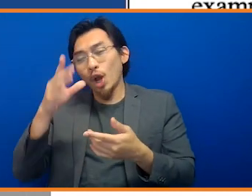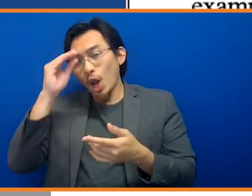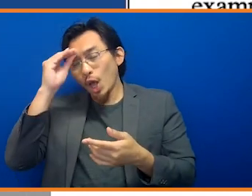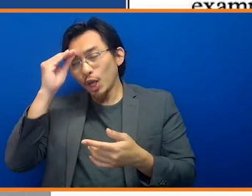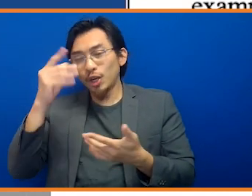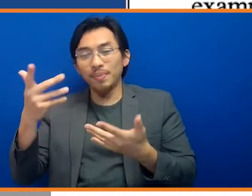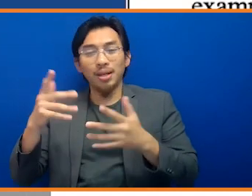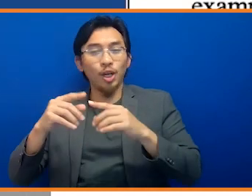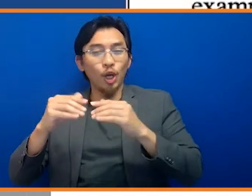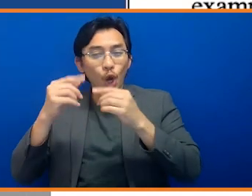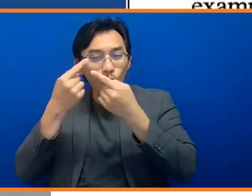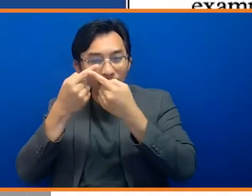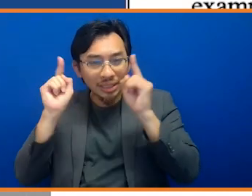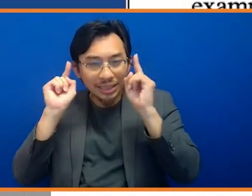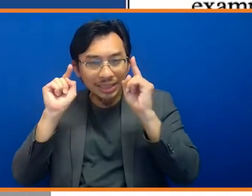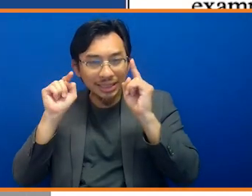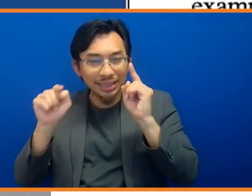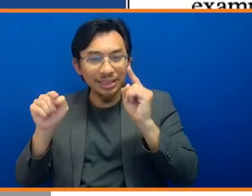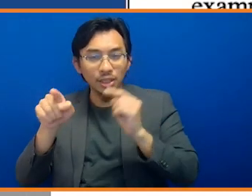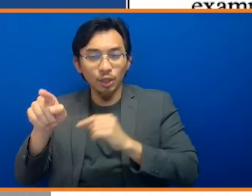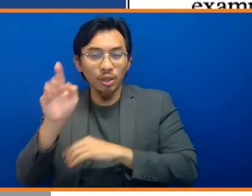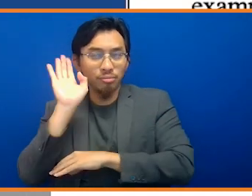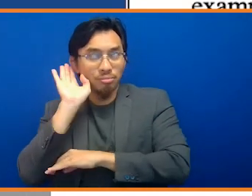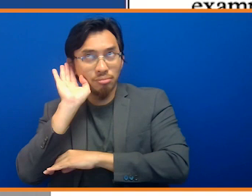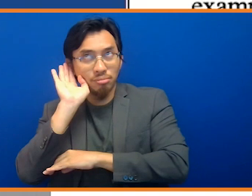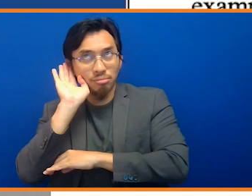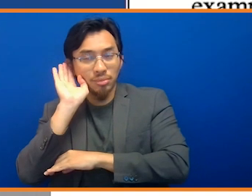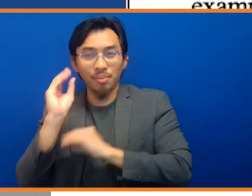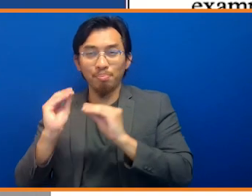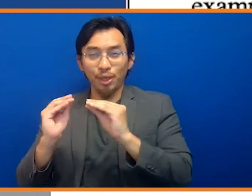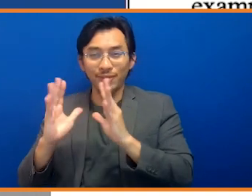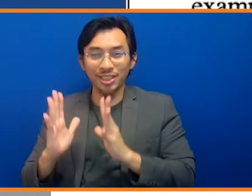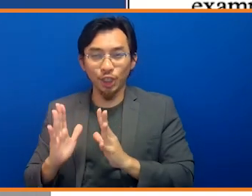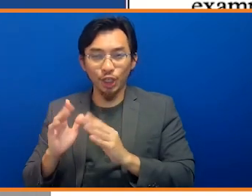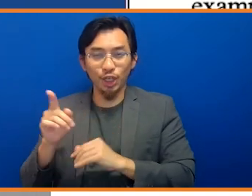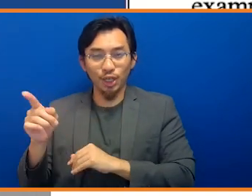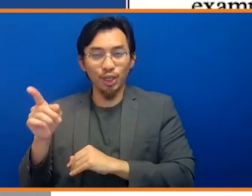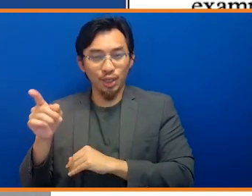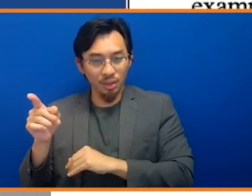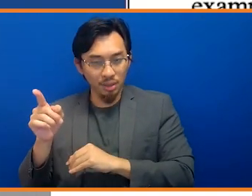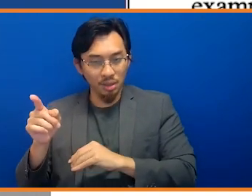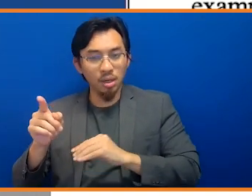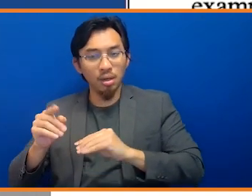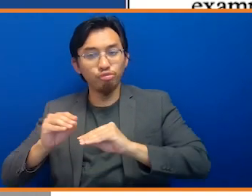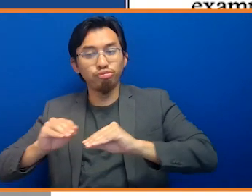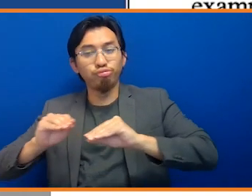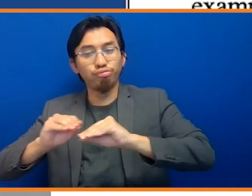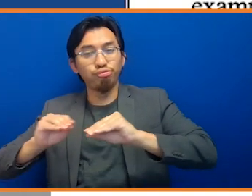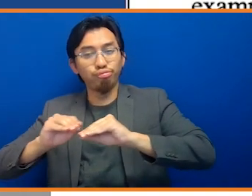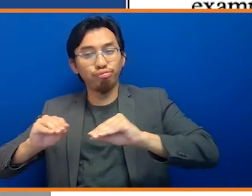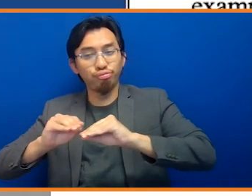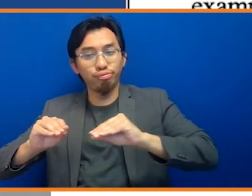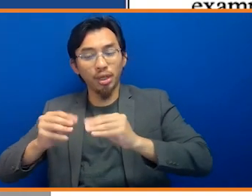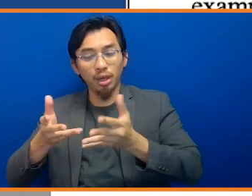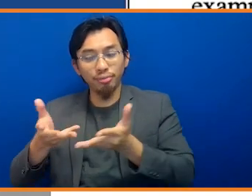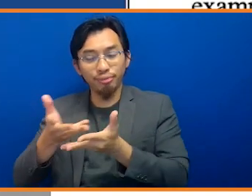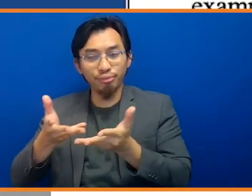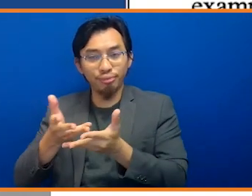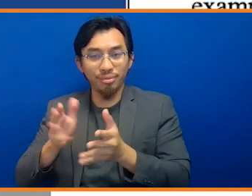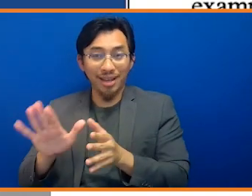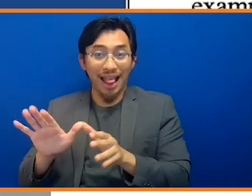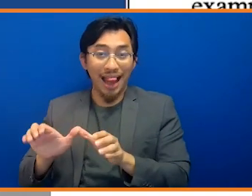like you have in the university where you listen a professor being uh, discussed in his